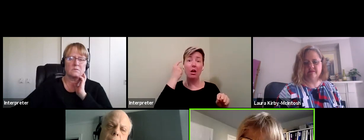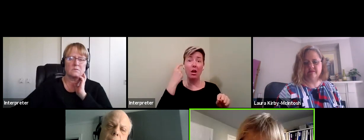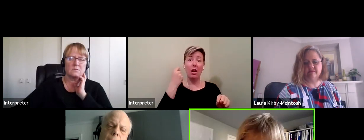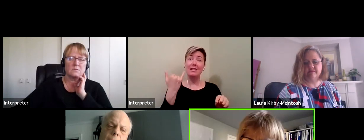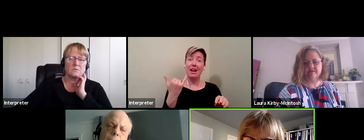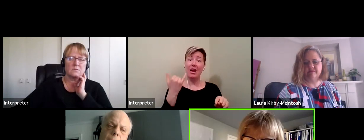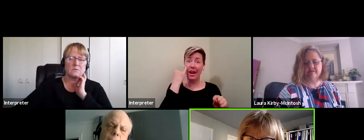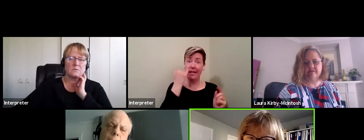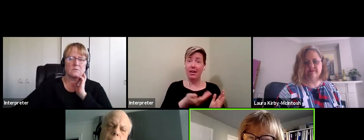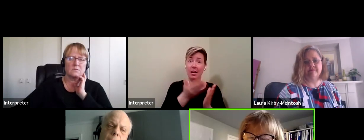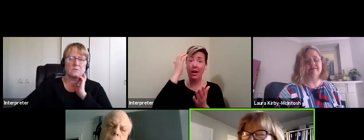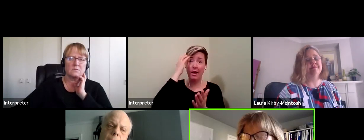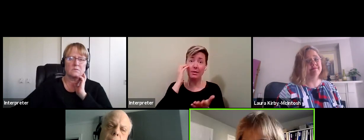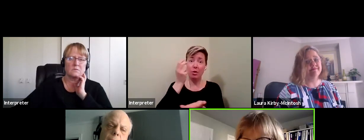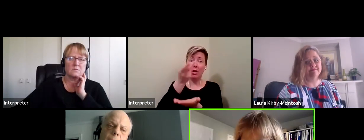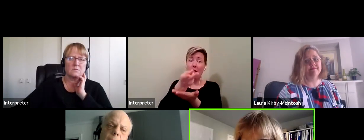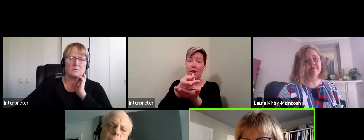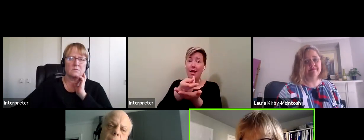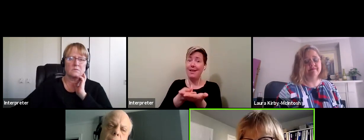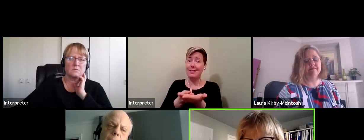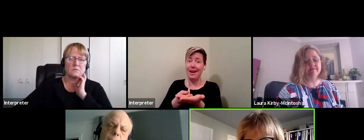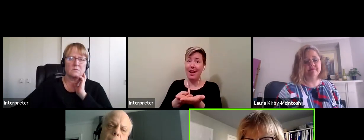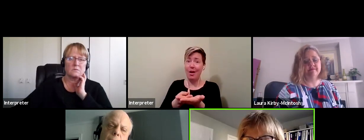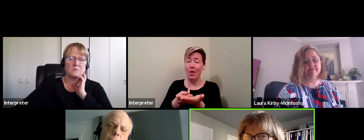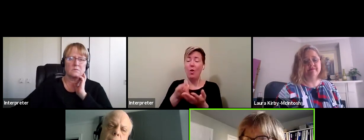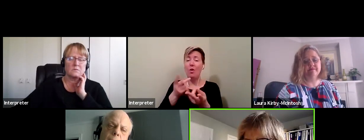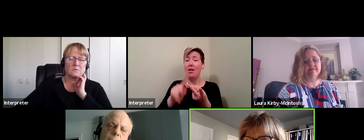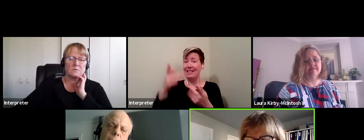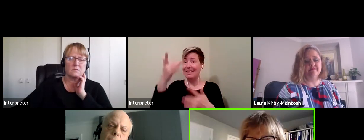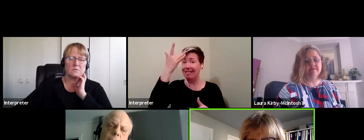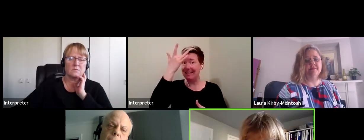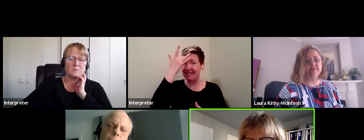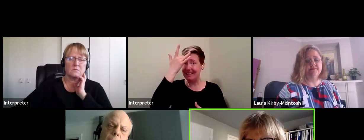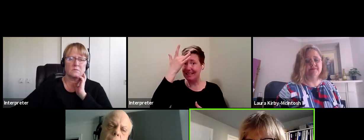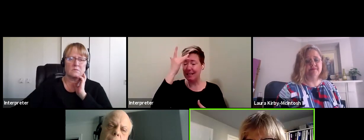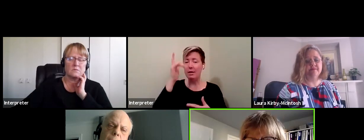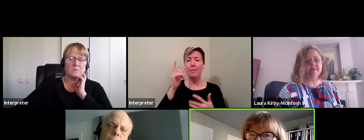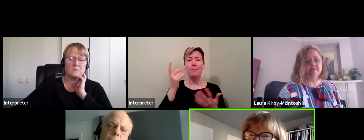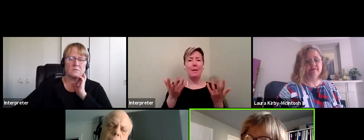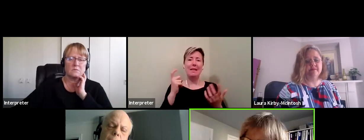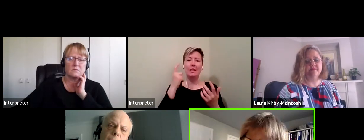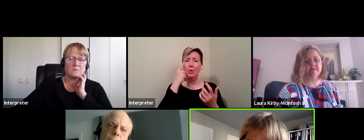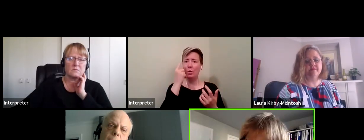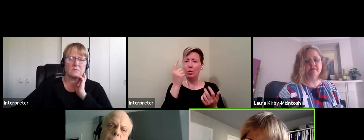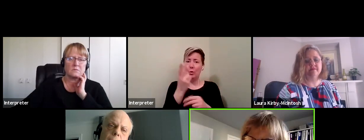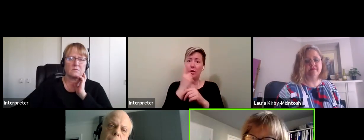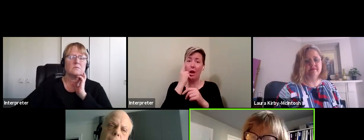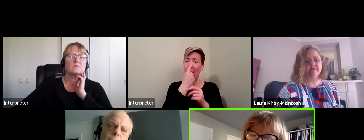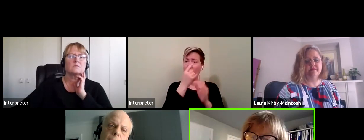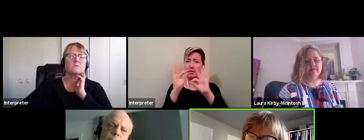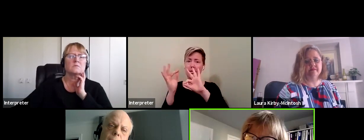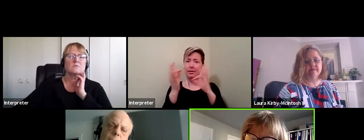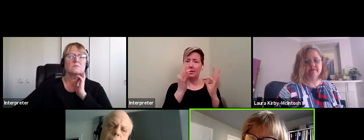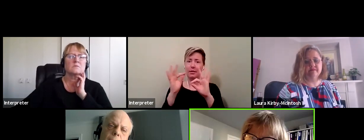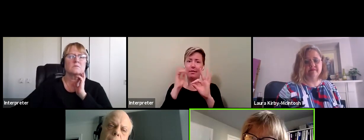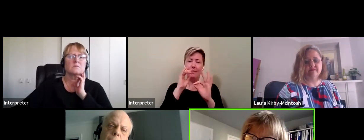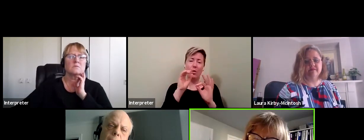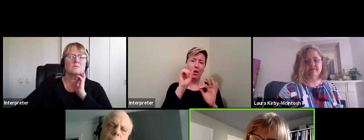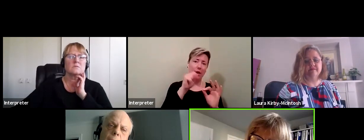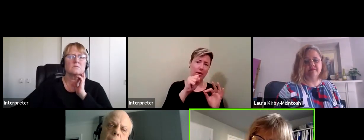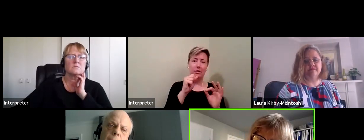Now they're sick. Now there need to be adaptations. They may need to use their eye gaze. They may use different signals for yes and